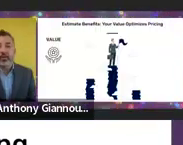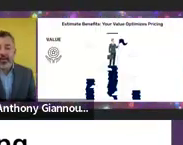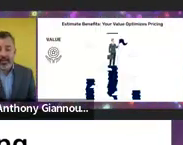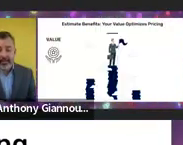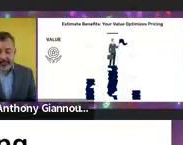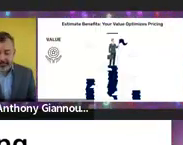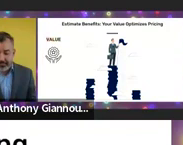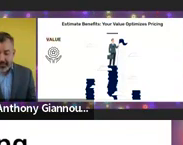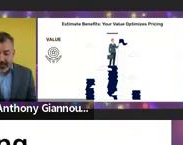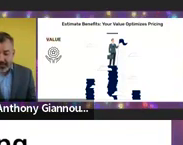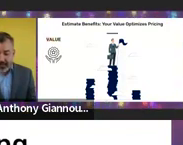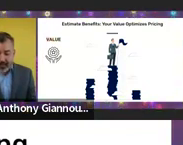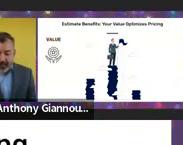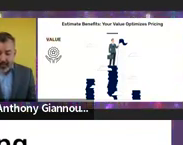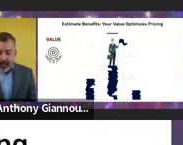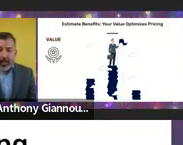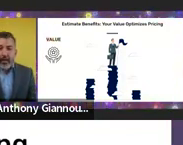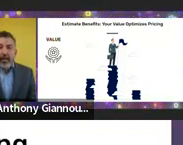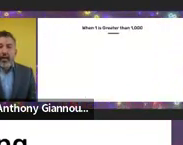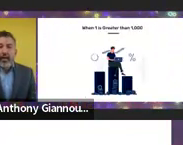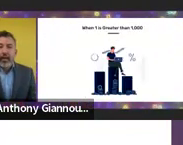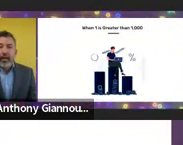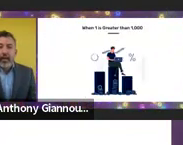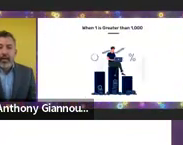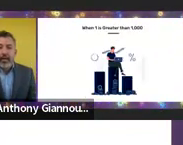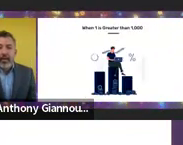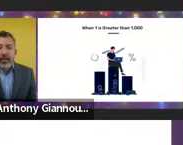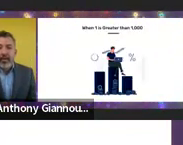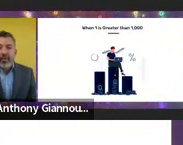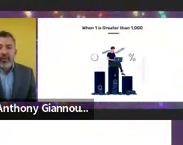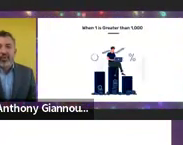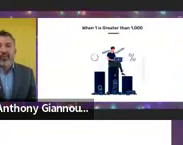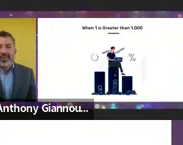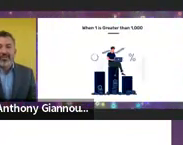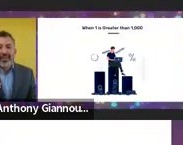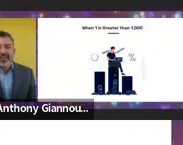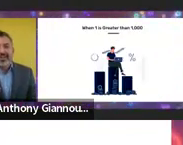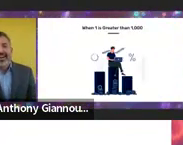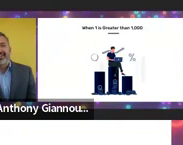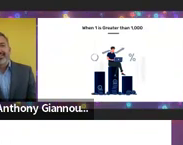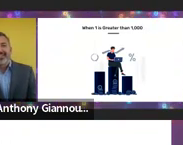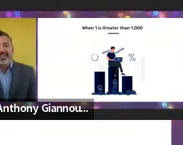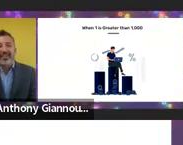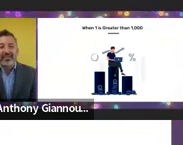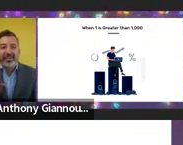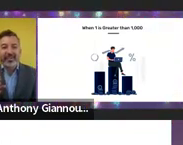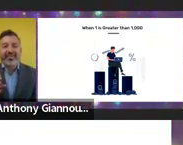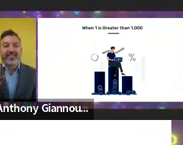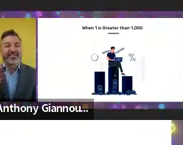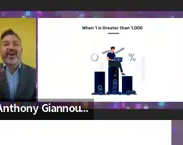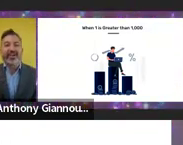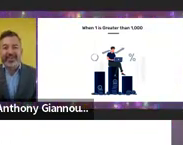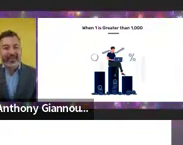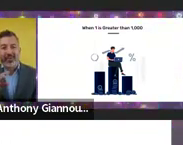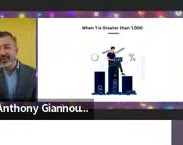think about critically. when one is greater than a thousand, your